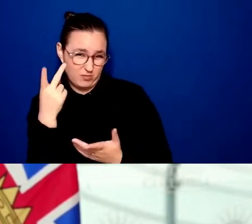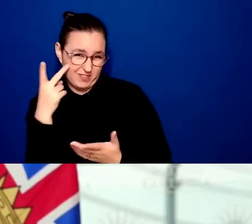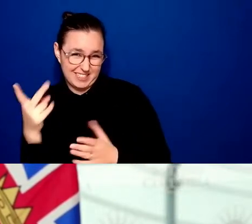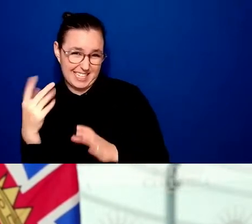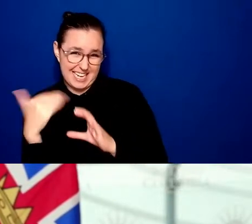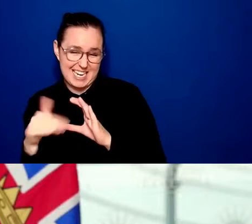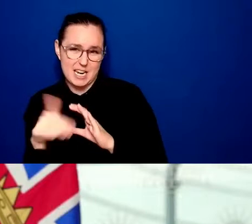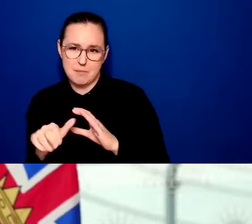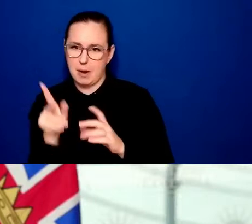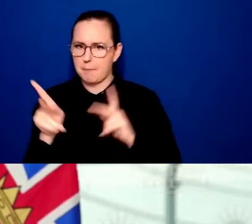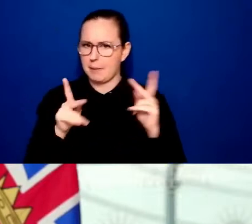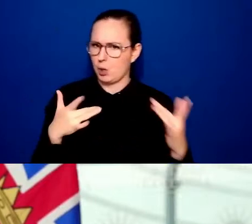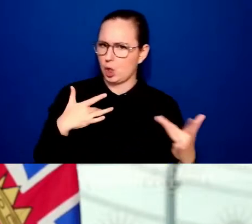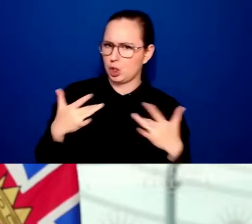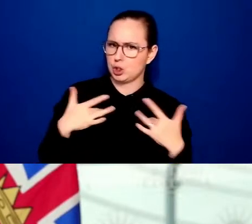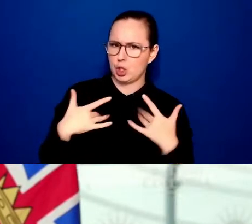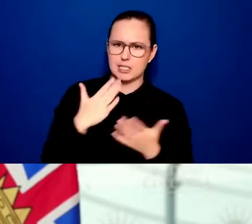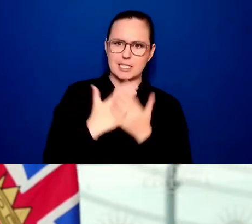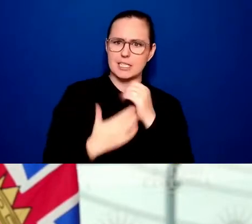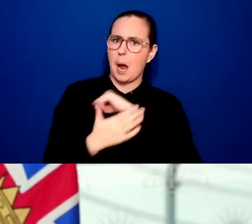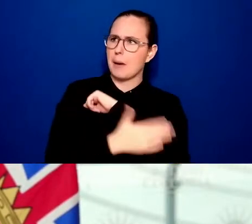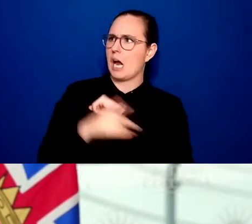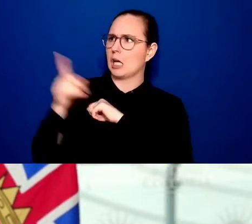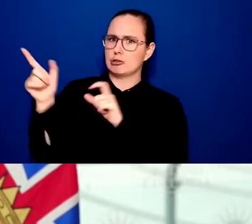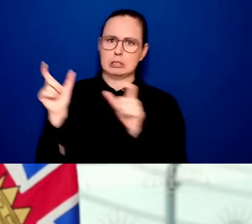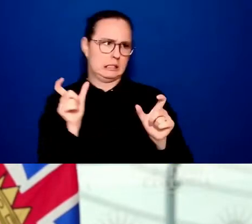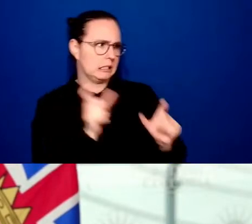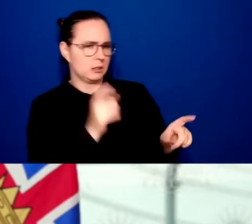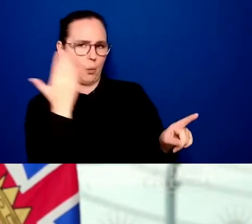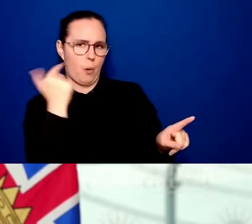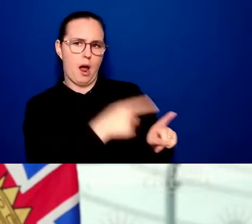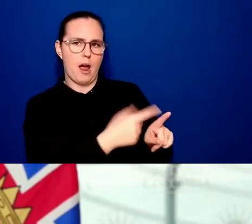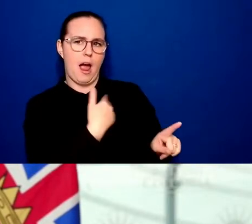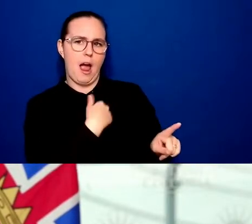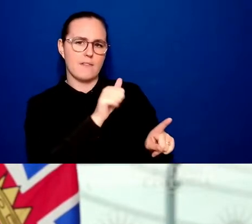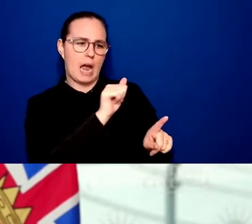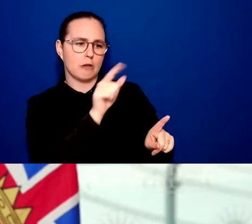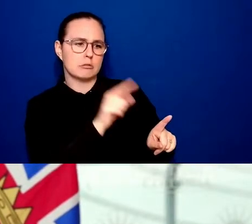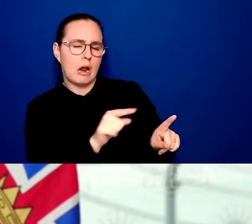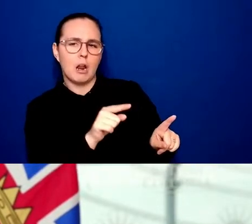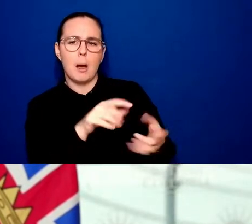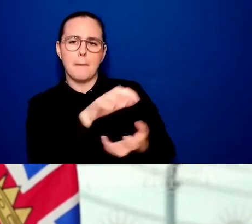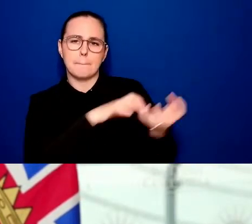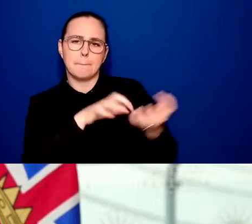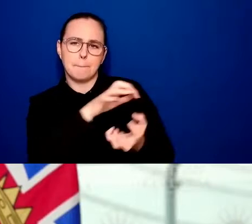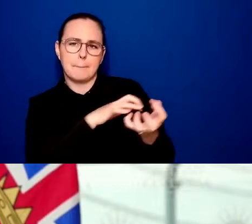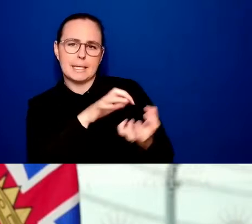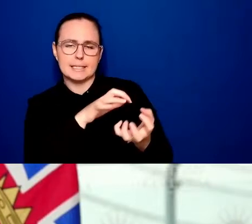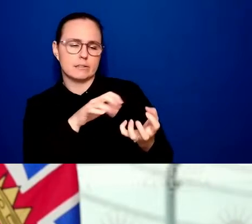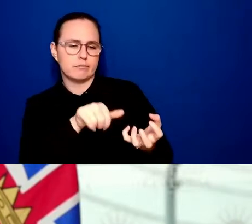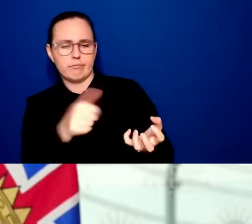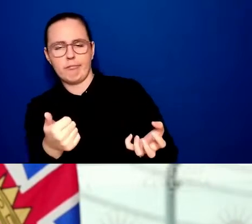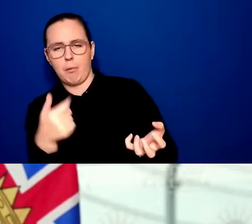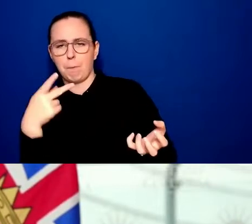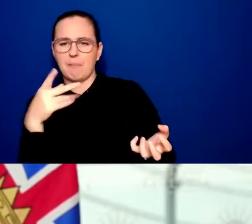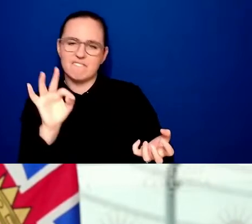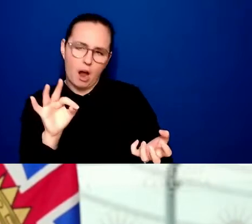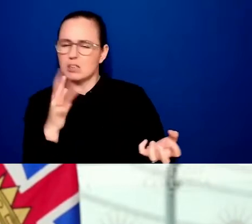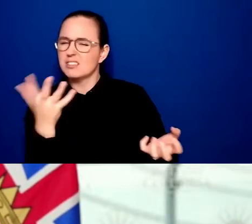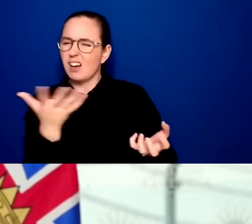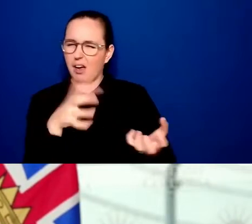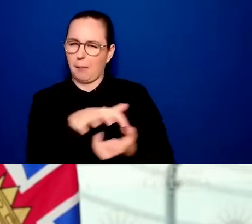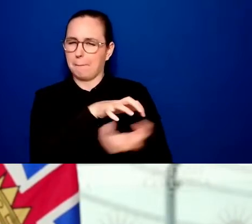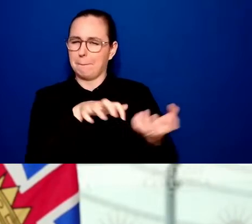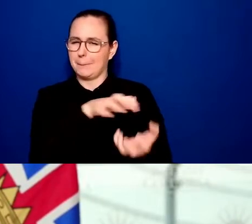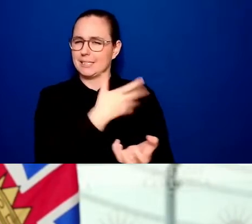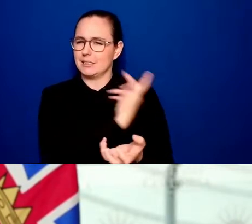concerned about limitations of where they can go based on what vaccine they have received. Is British Columbia going to provide an additional dose